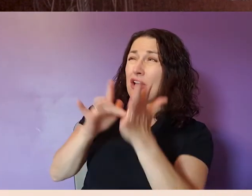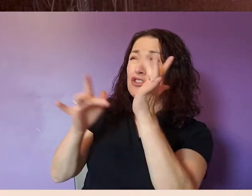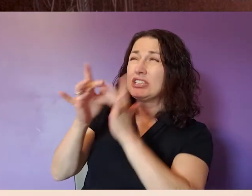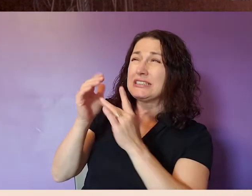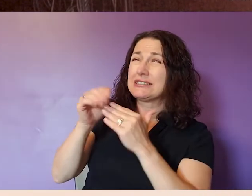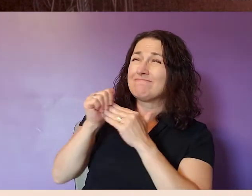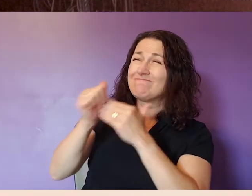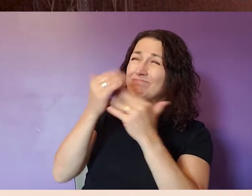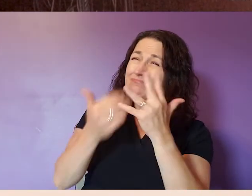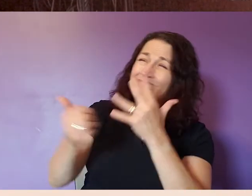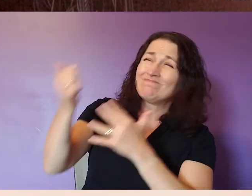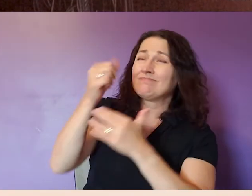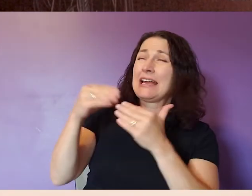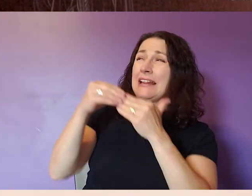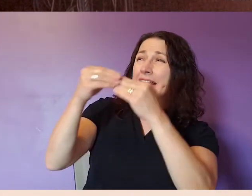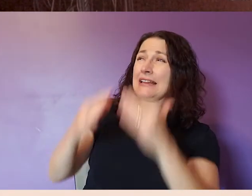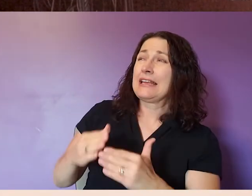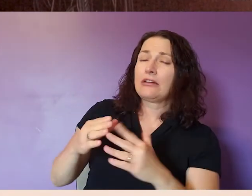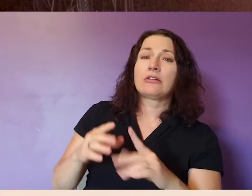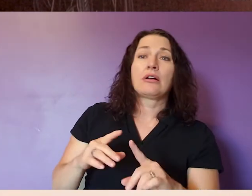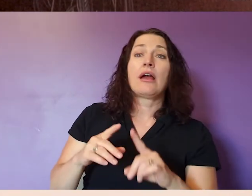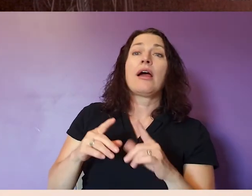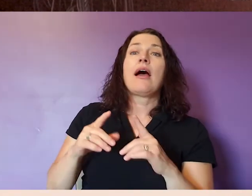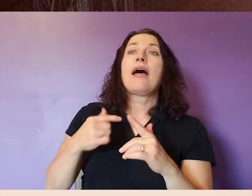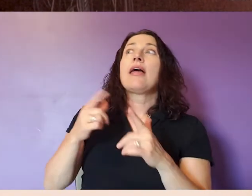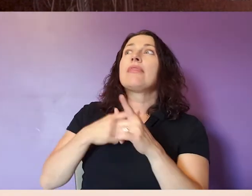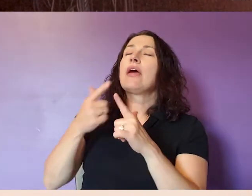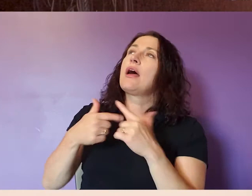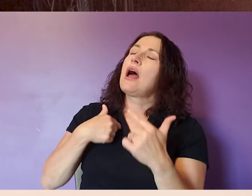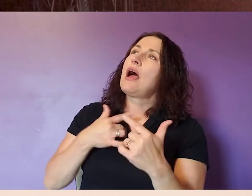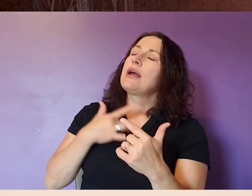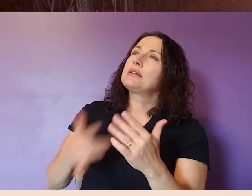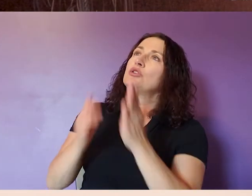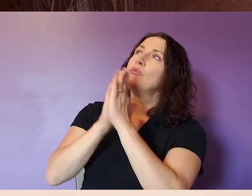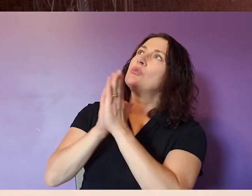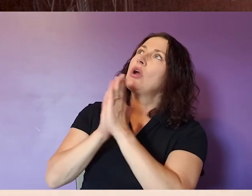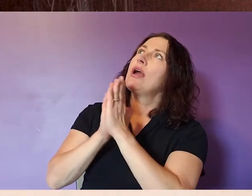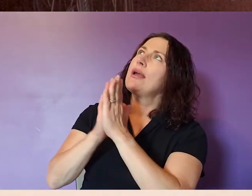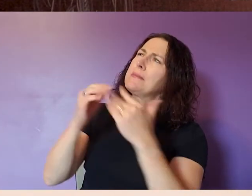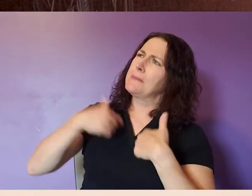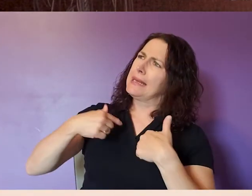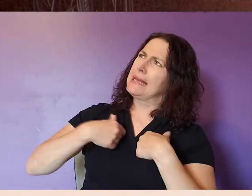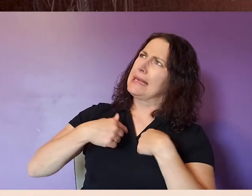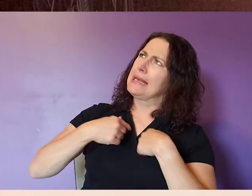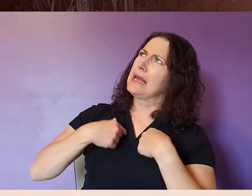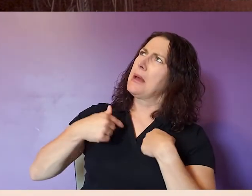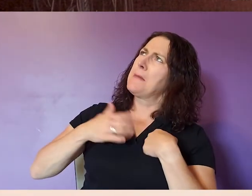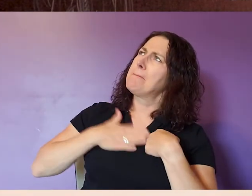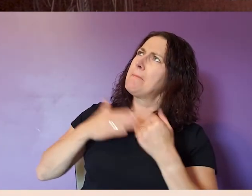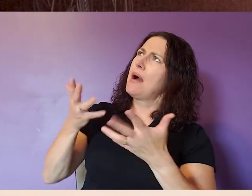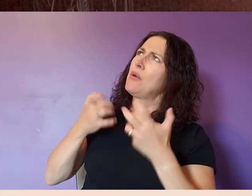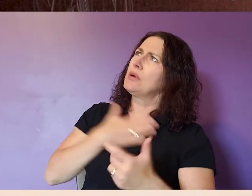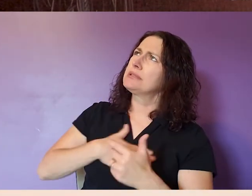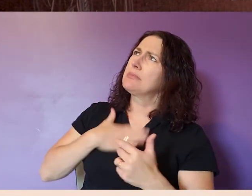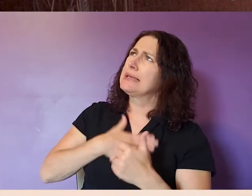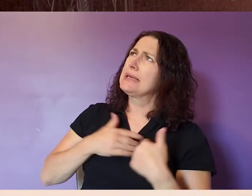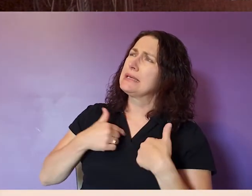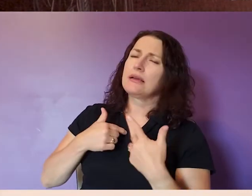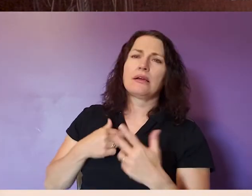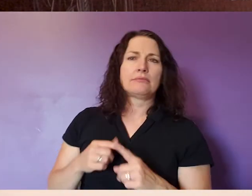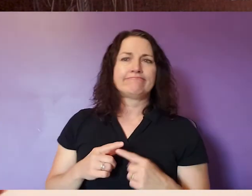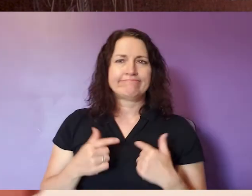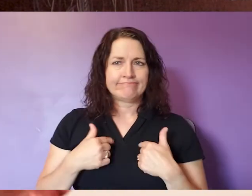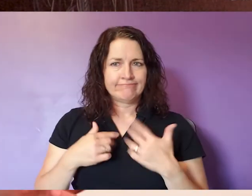life then i will pray for more please it'll be about me please and i become